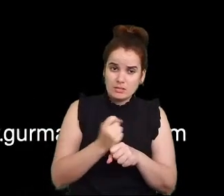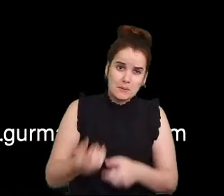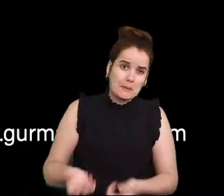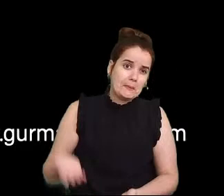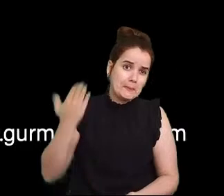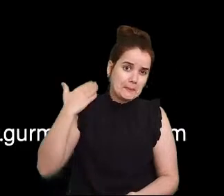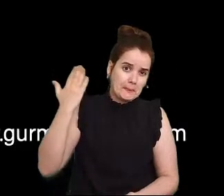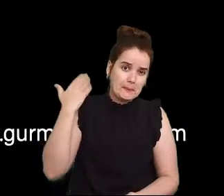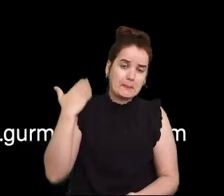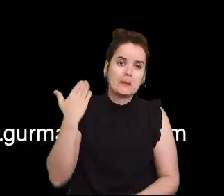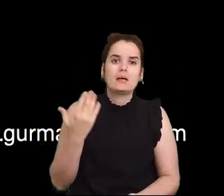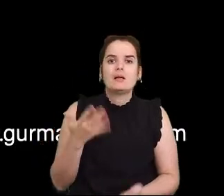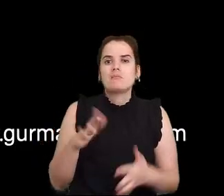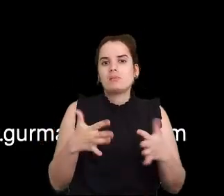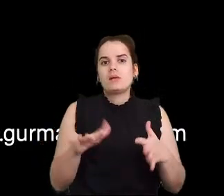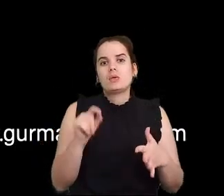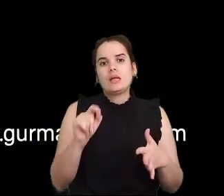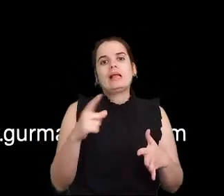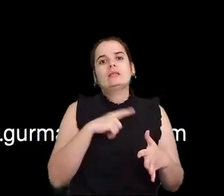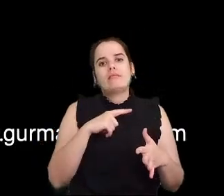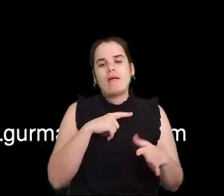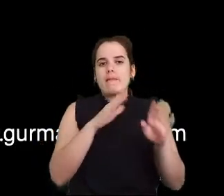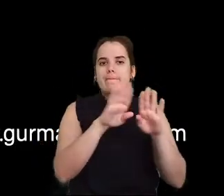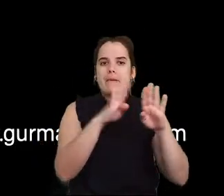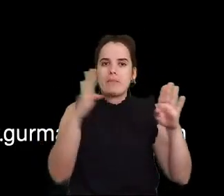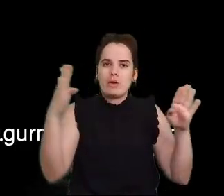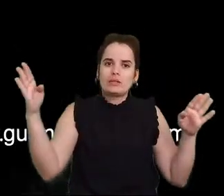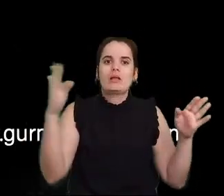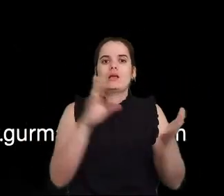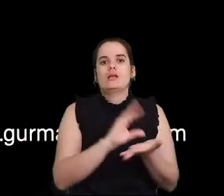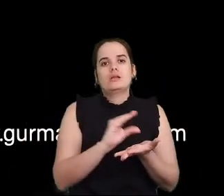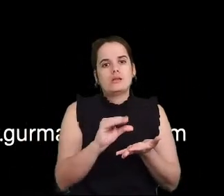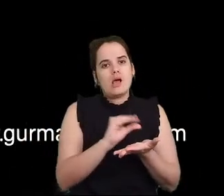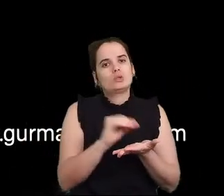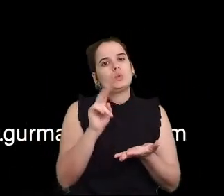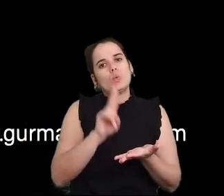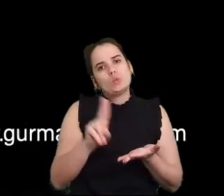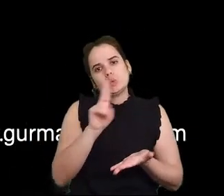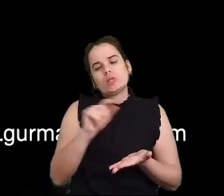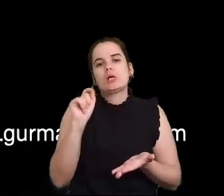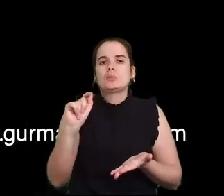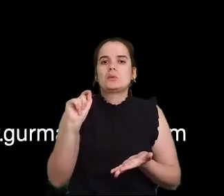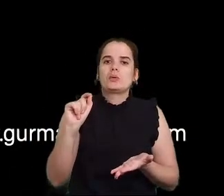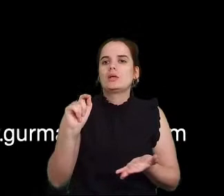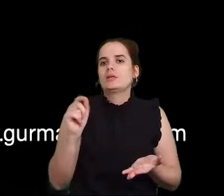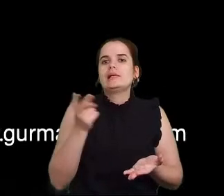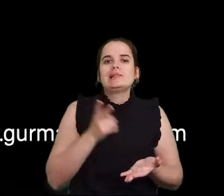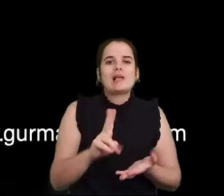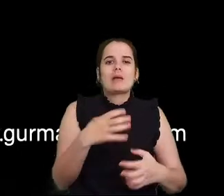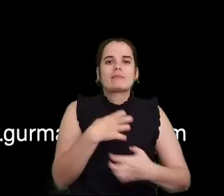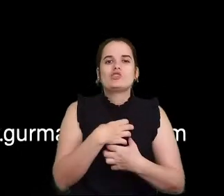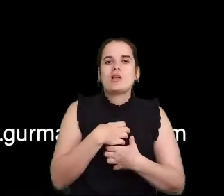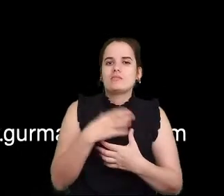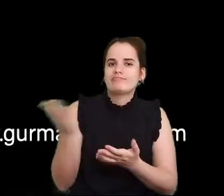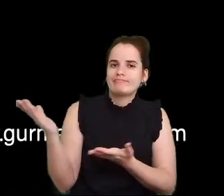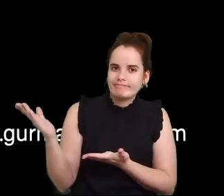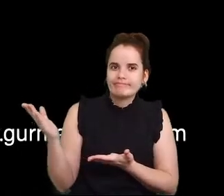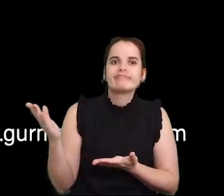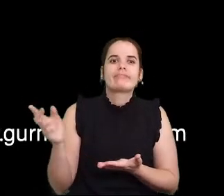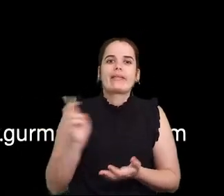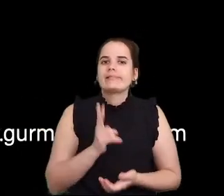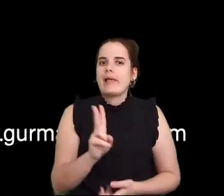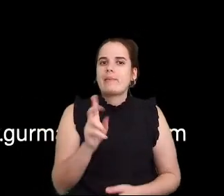libraries to make something like this. You wouldn't be able to do a scrolly telling piece without